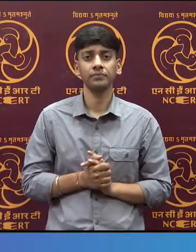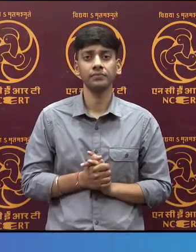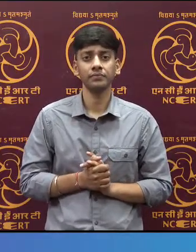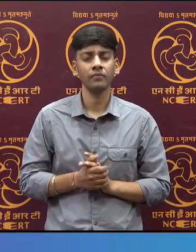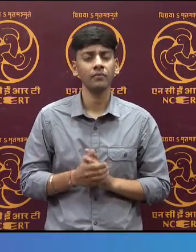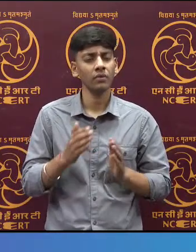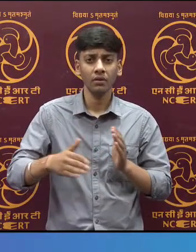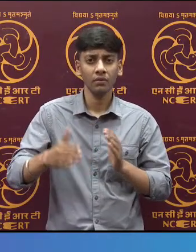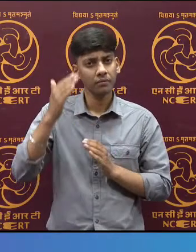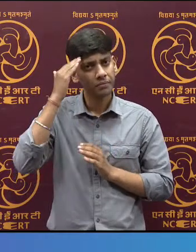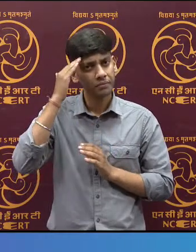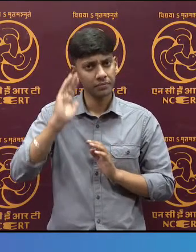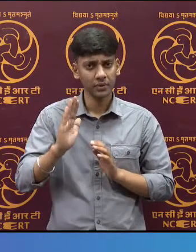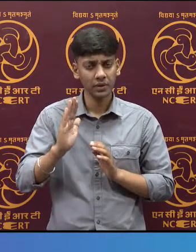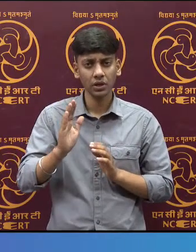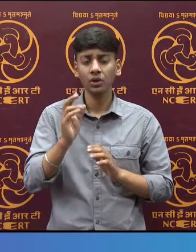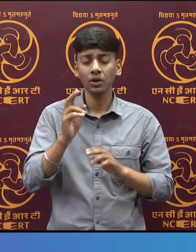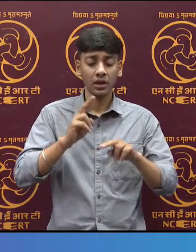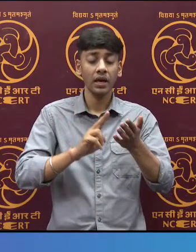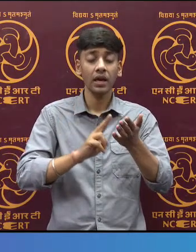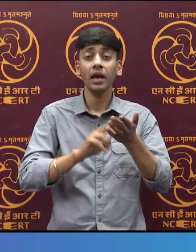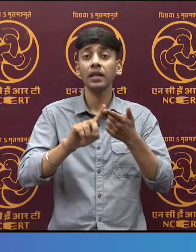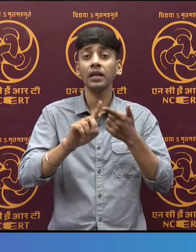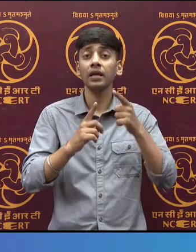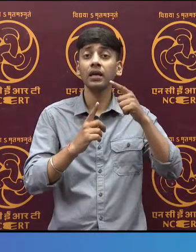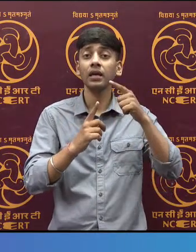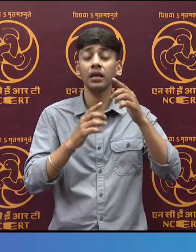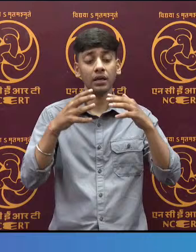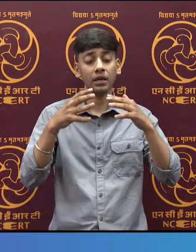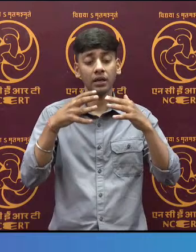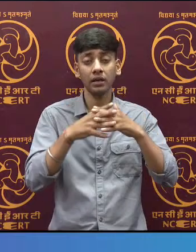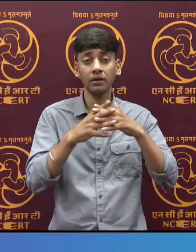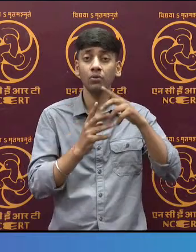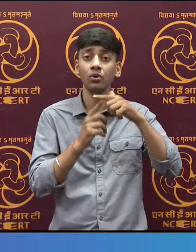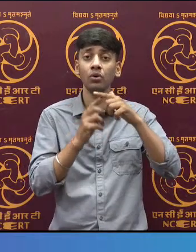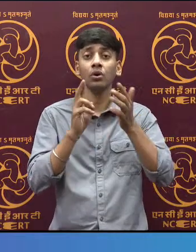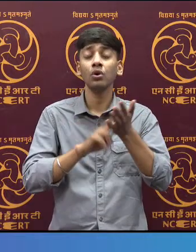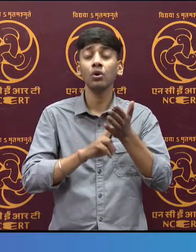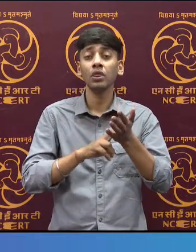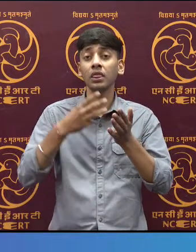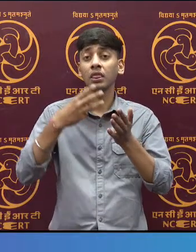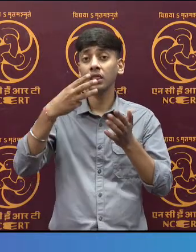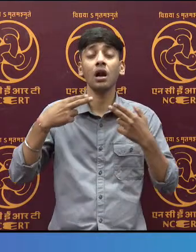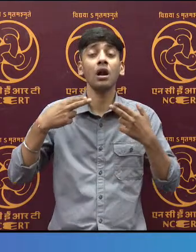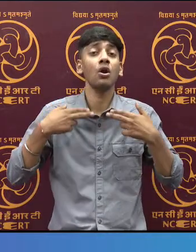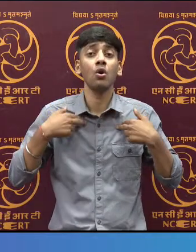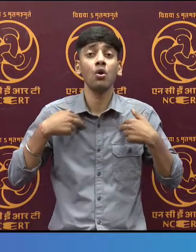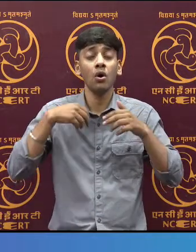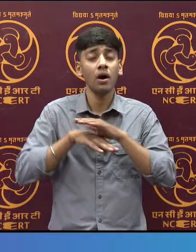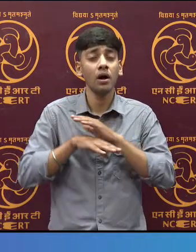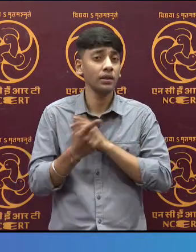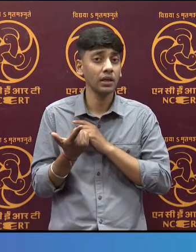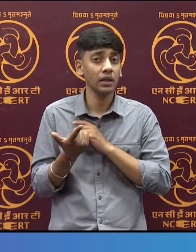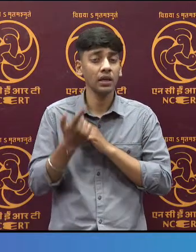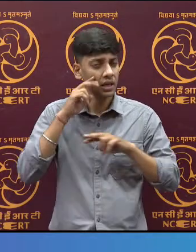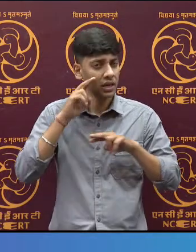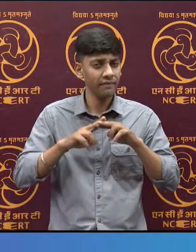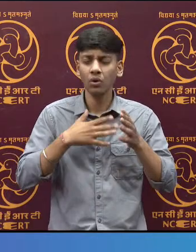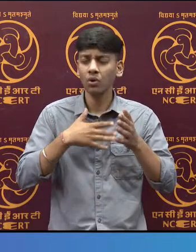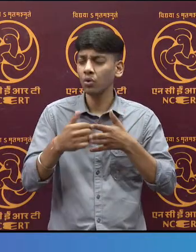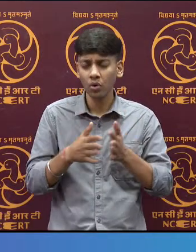we all know that what is Newton's second law of motion. Newton's third law of motion states that when an